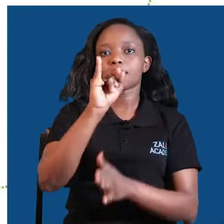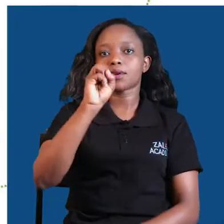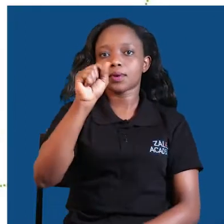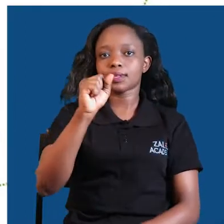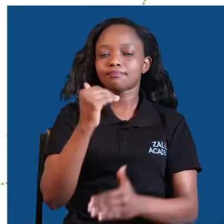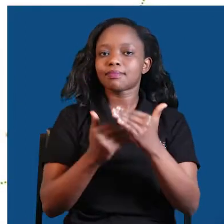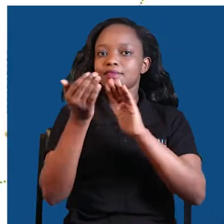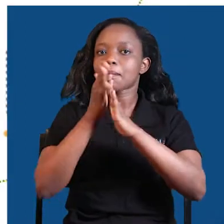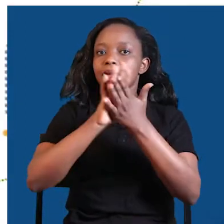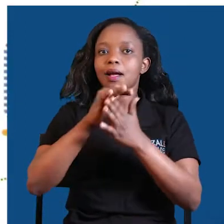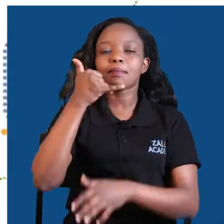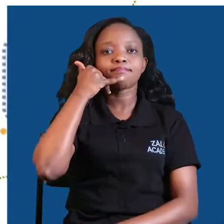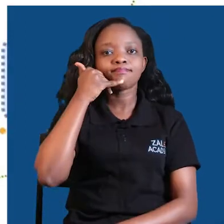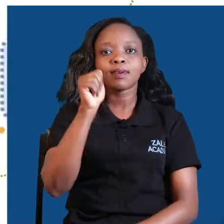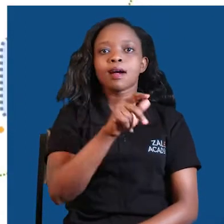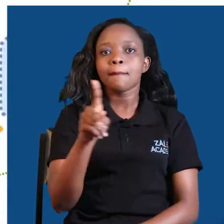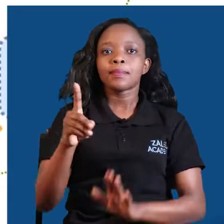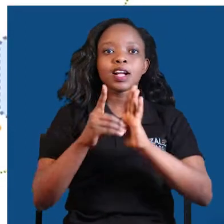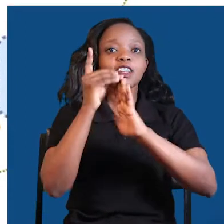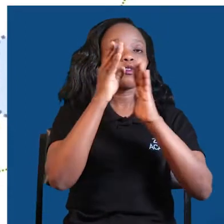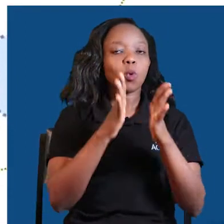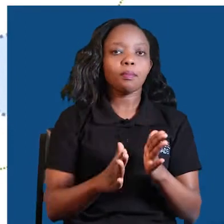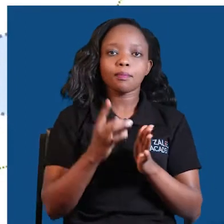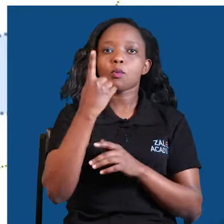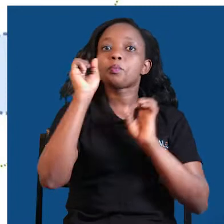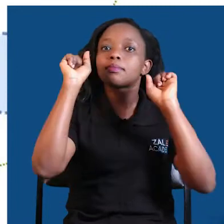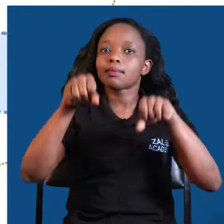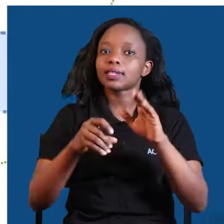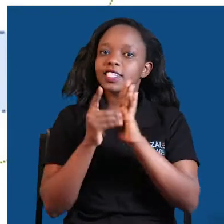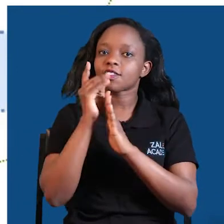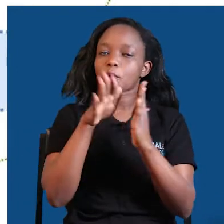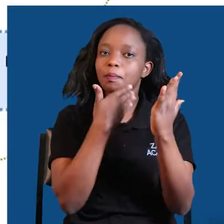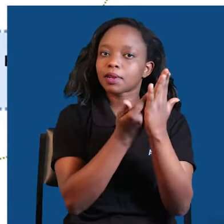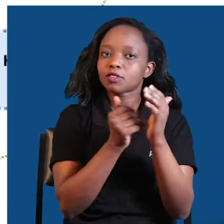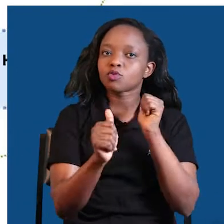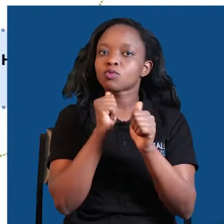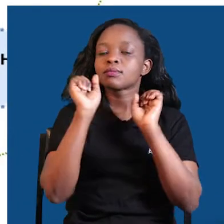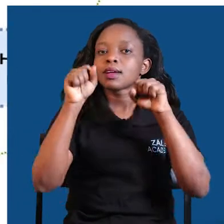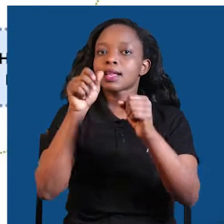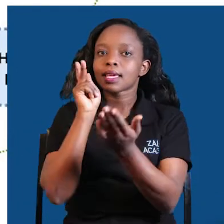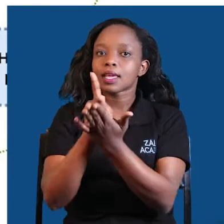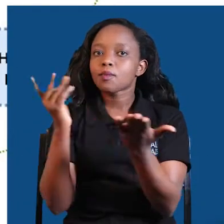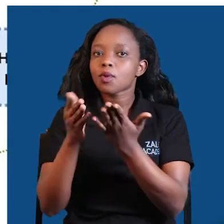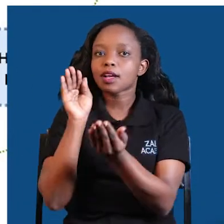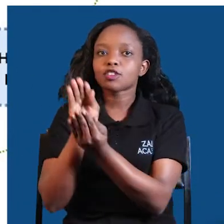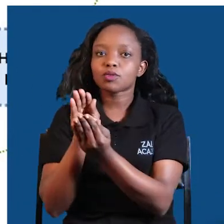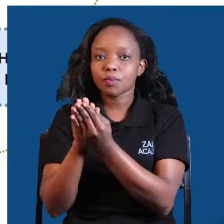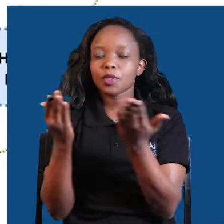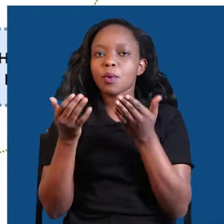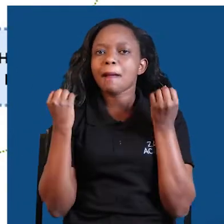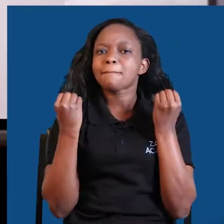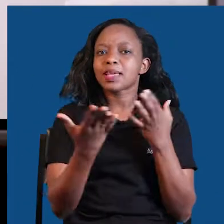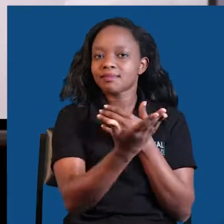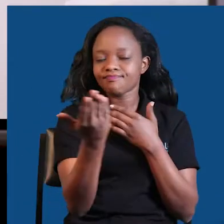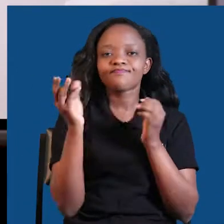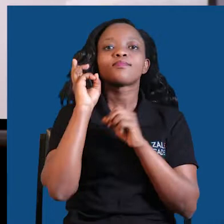Android and iOS. After you become a mobile app developer, one, you can develop applications that you can put on Play Store, which is